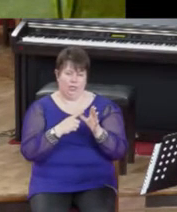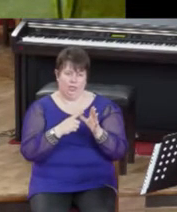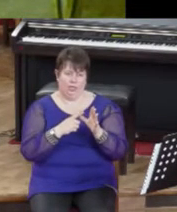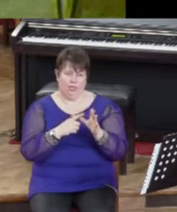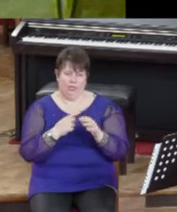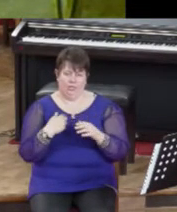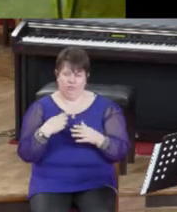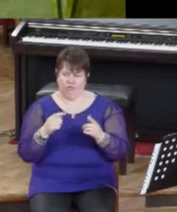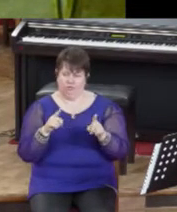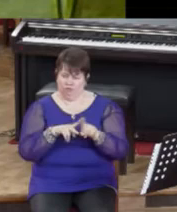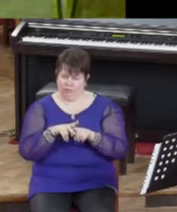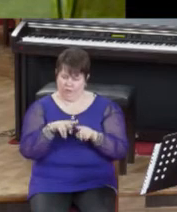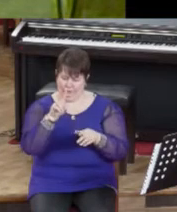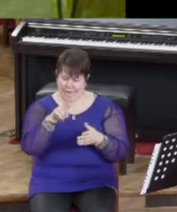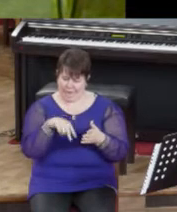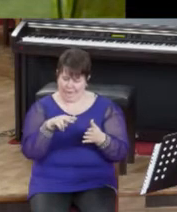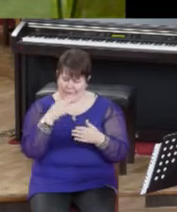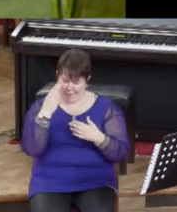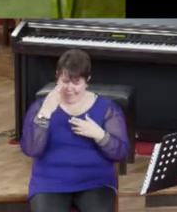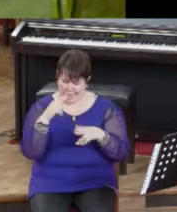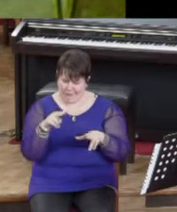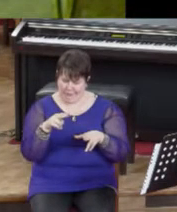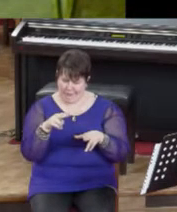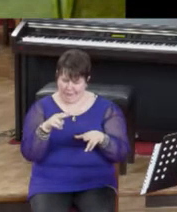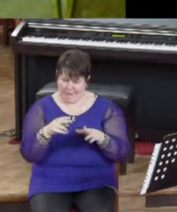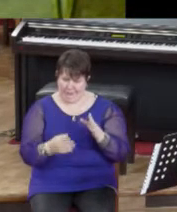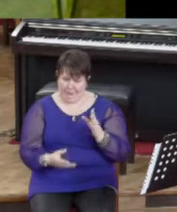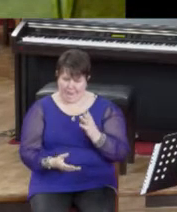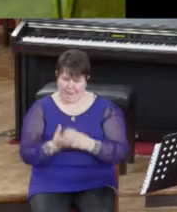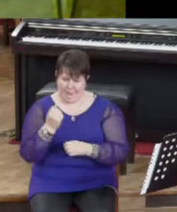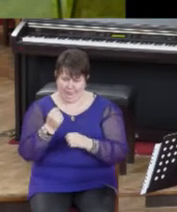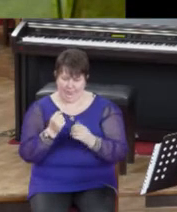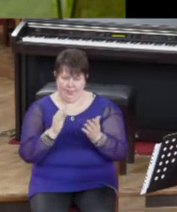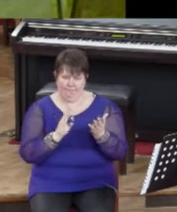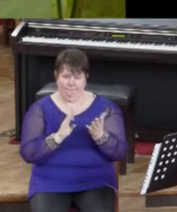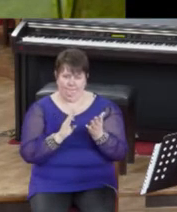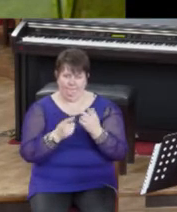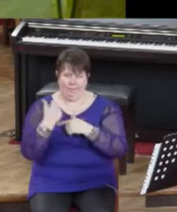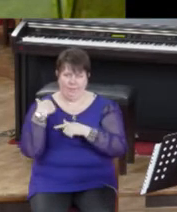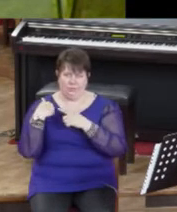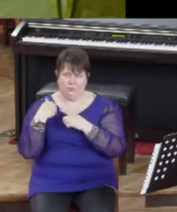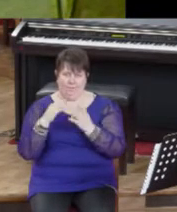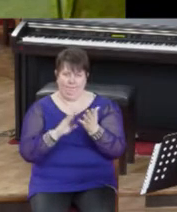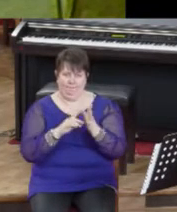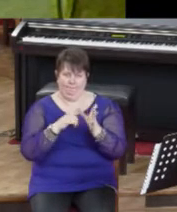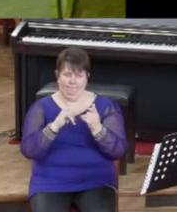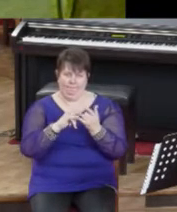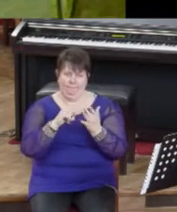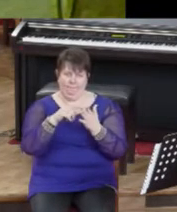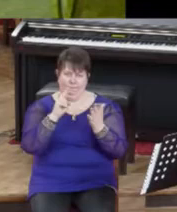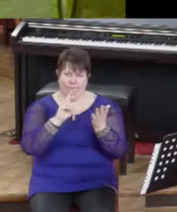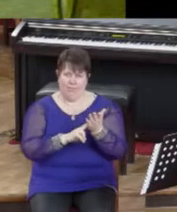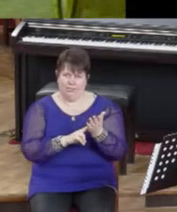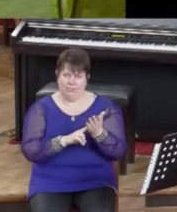children that are to be baptized. Well, let me tell you, I had a challenge last week with Mason and Carson, but I've had an even bigger challenge this week.